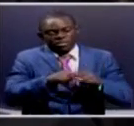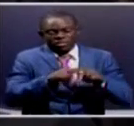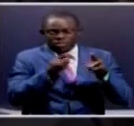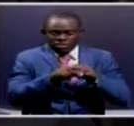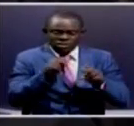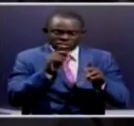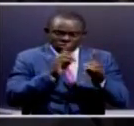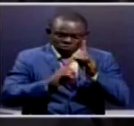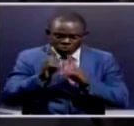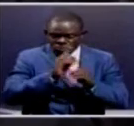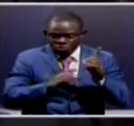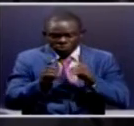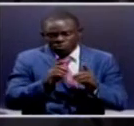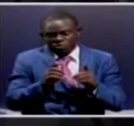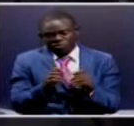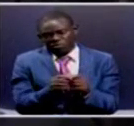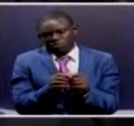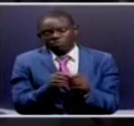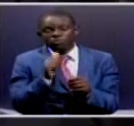day listening to two individuals